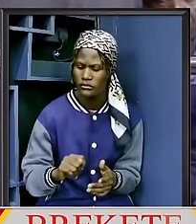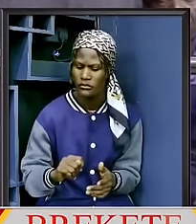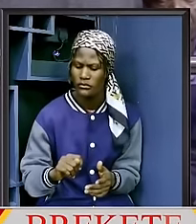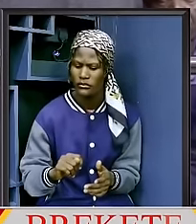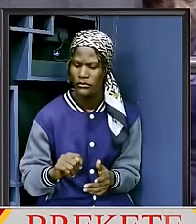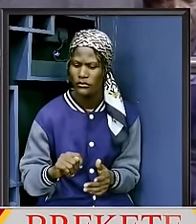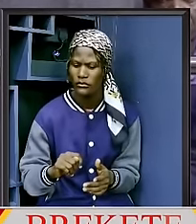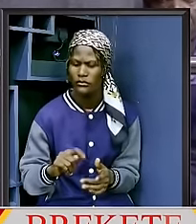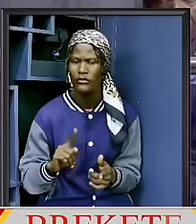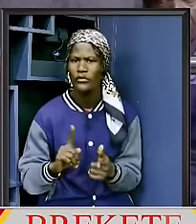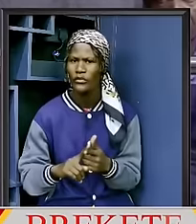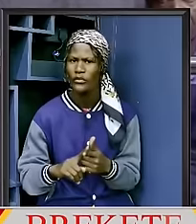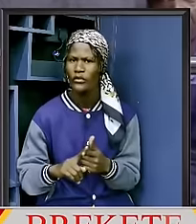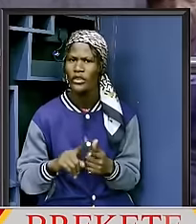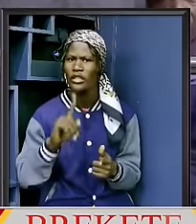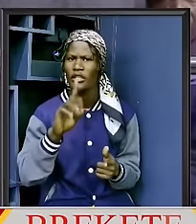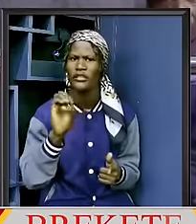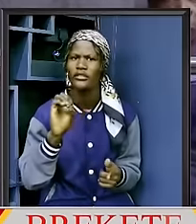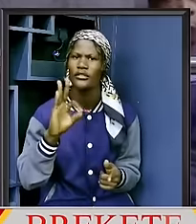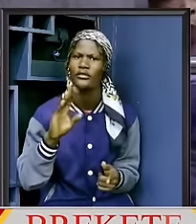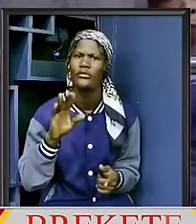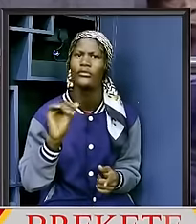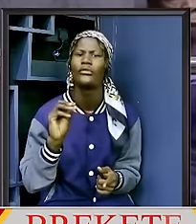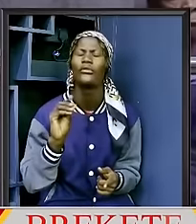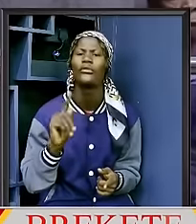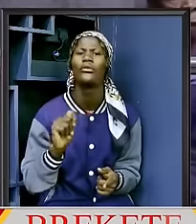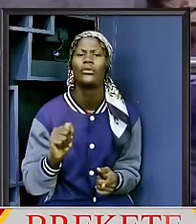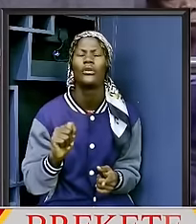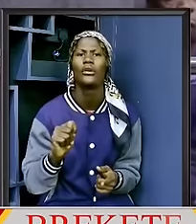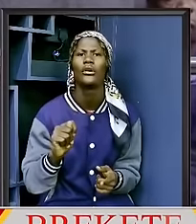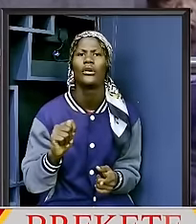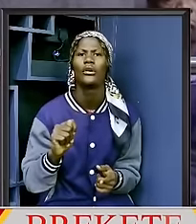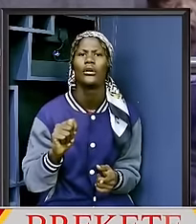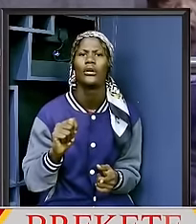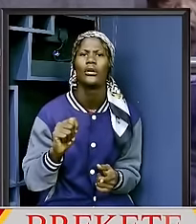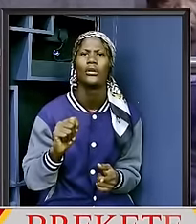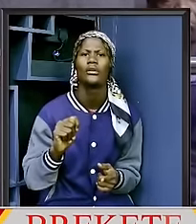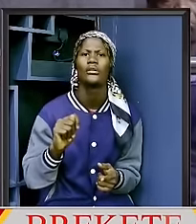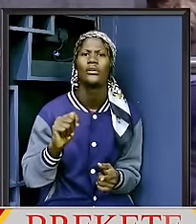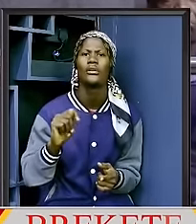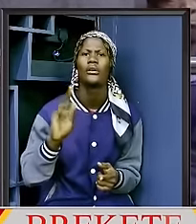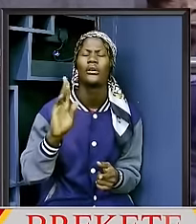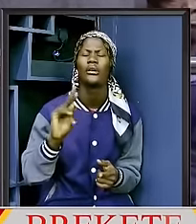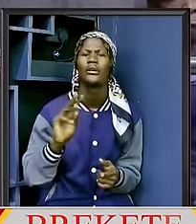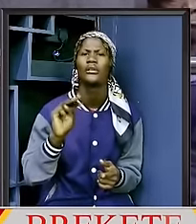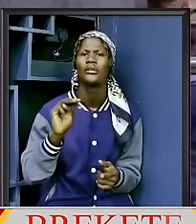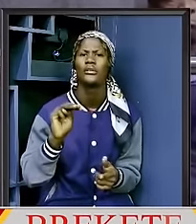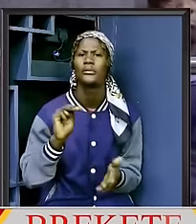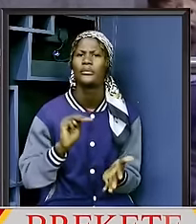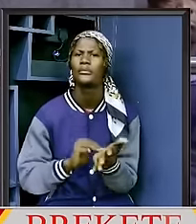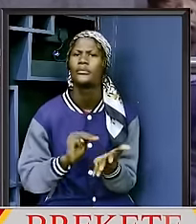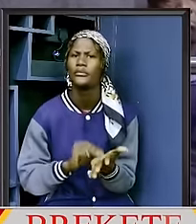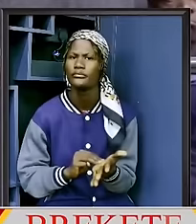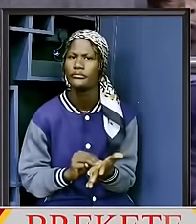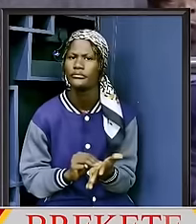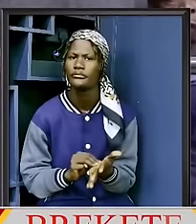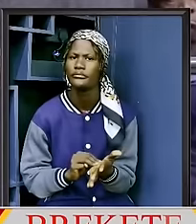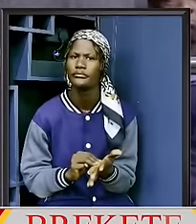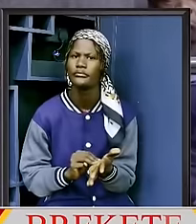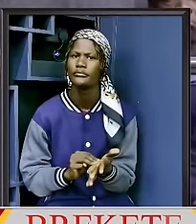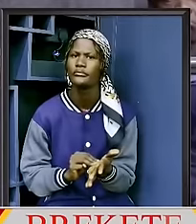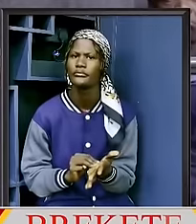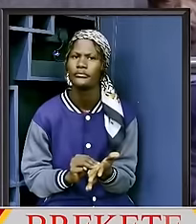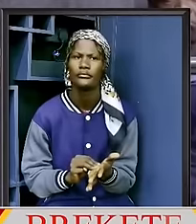of 19 million. Now the woman's salary is pending since December. She's level 13, Mrs.